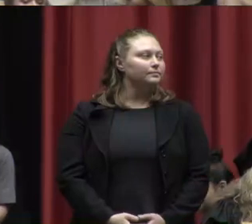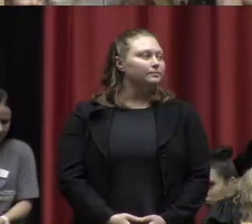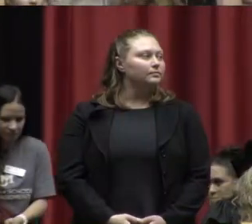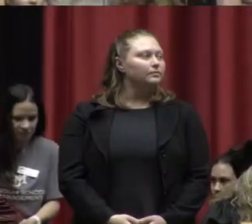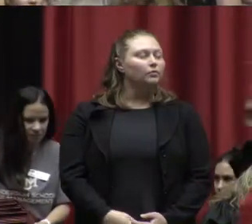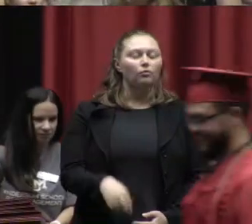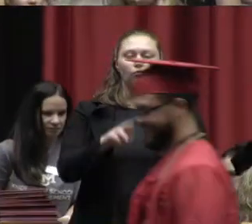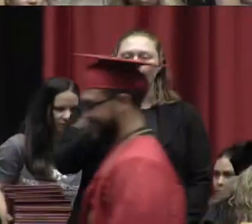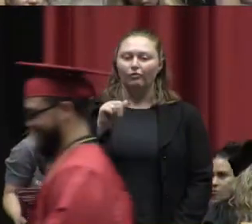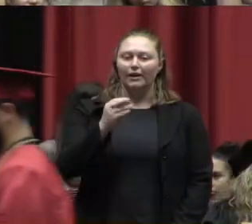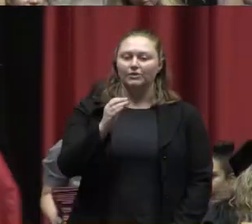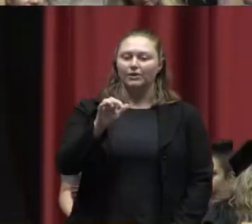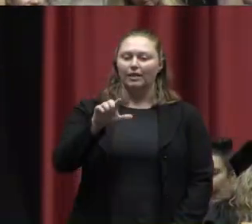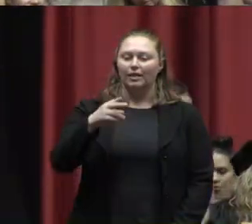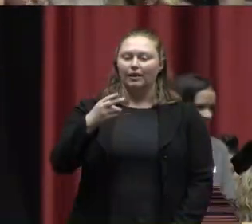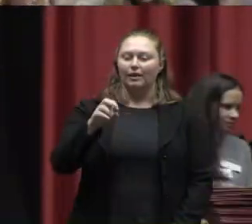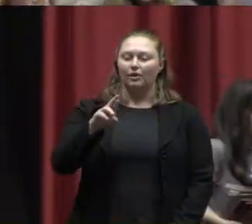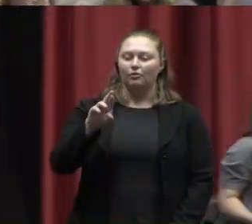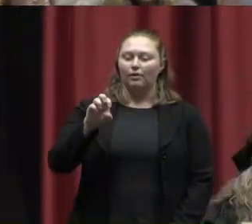Rachel Romero.